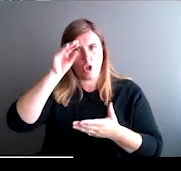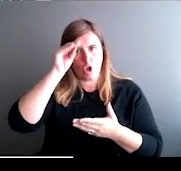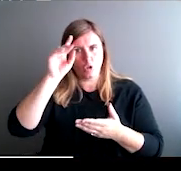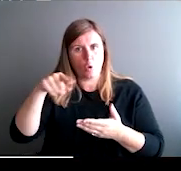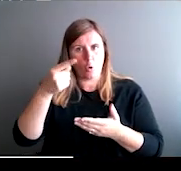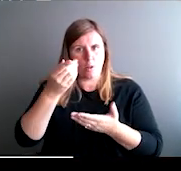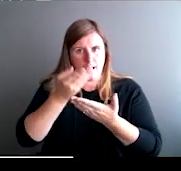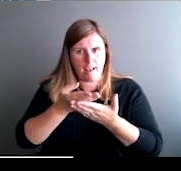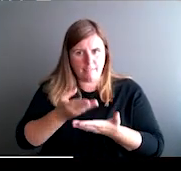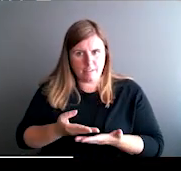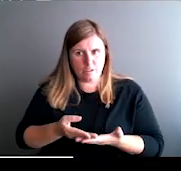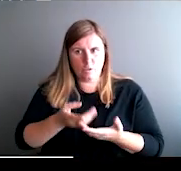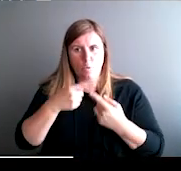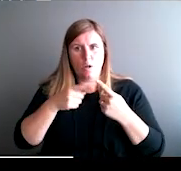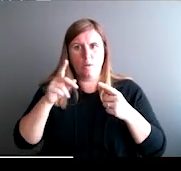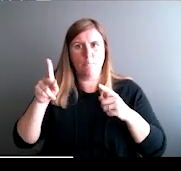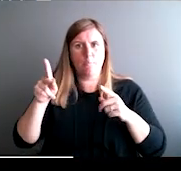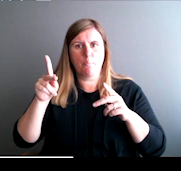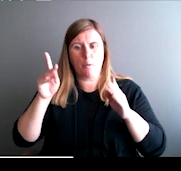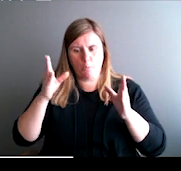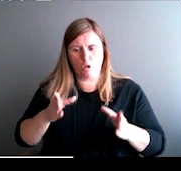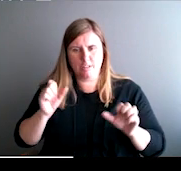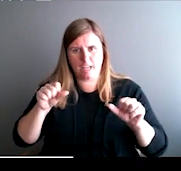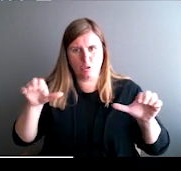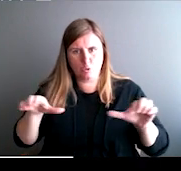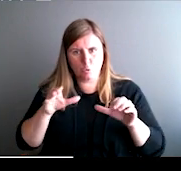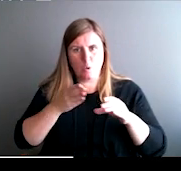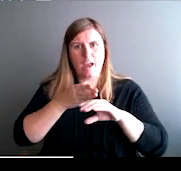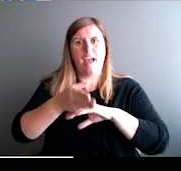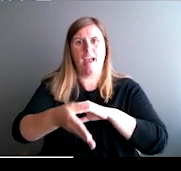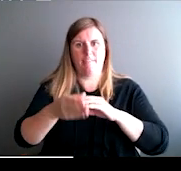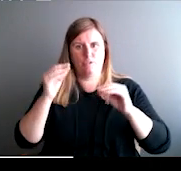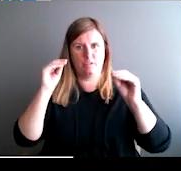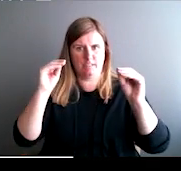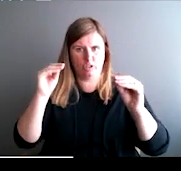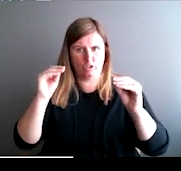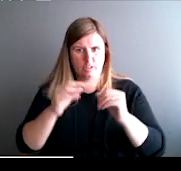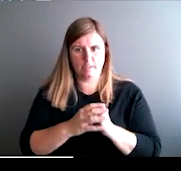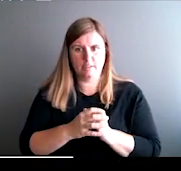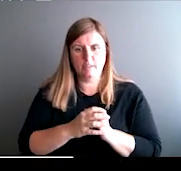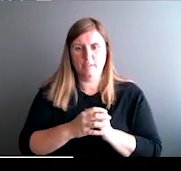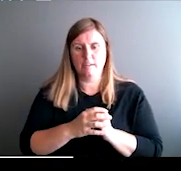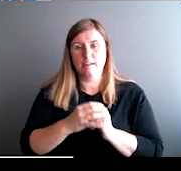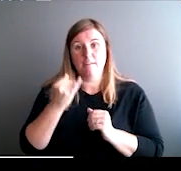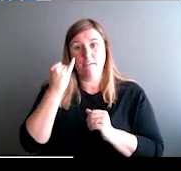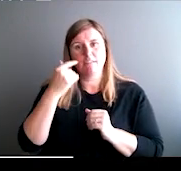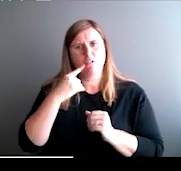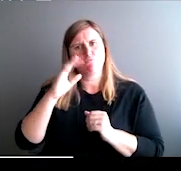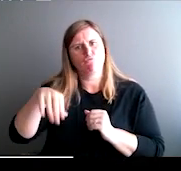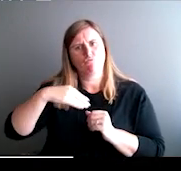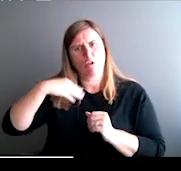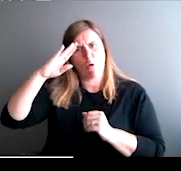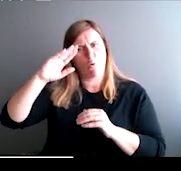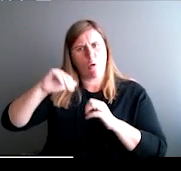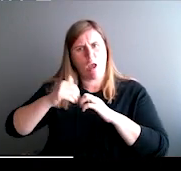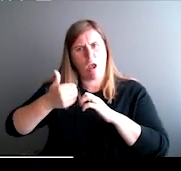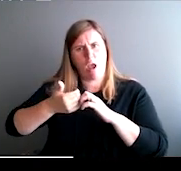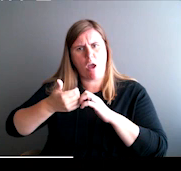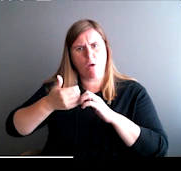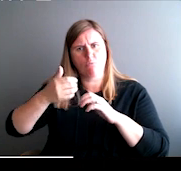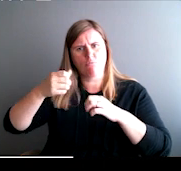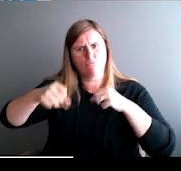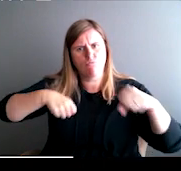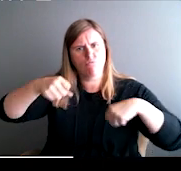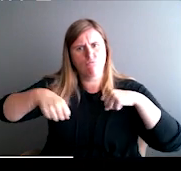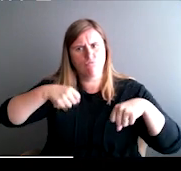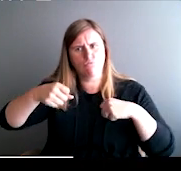evidenced by what a person does following the teaching. If I said to you, I know how to ride a bike, you might believe me. You know,